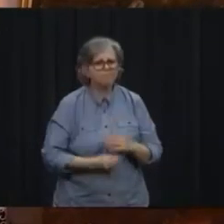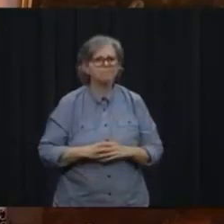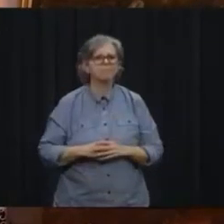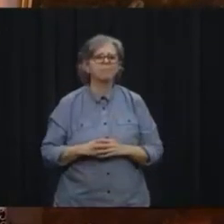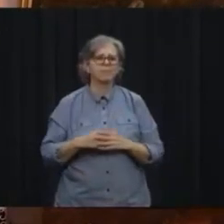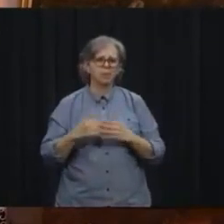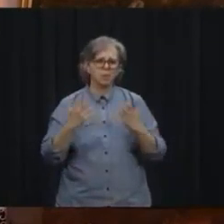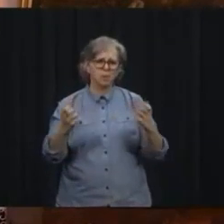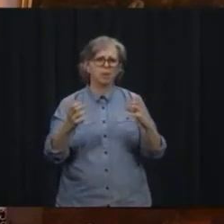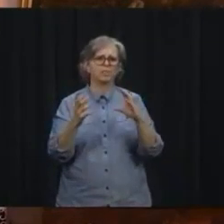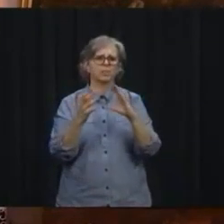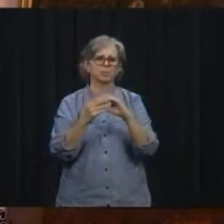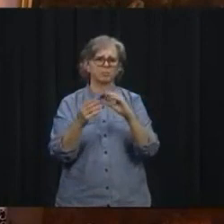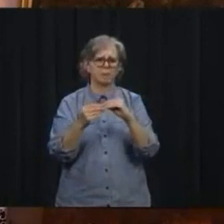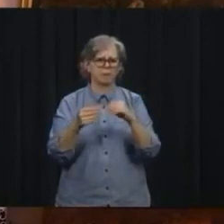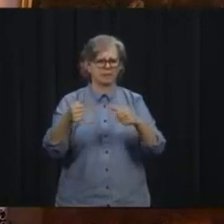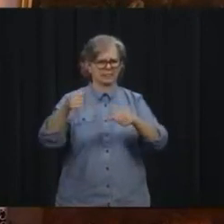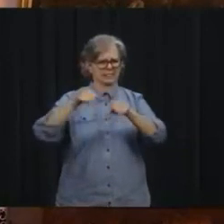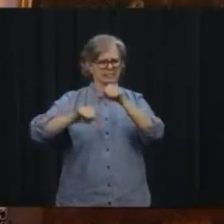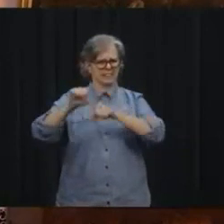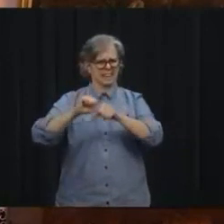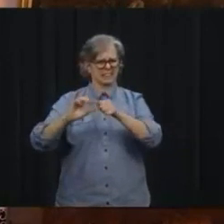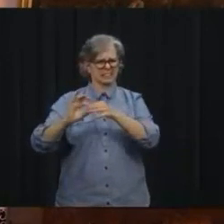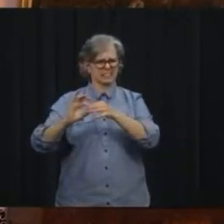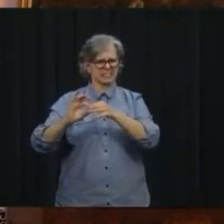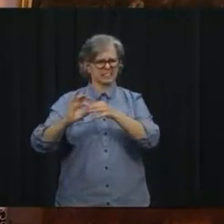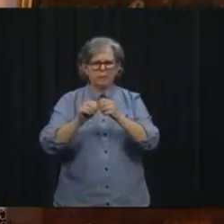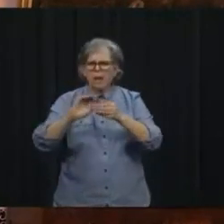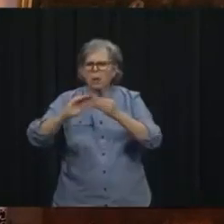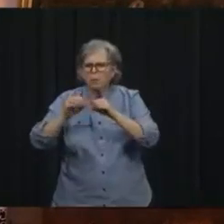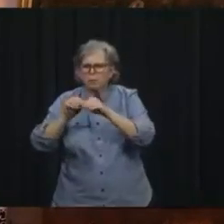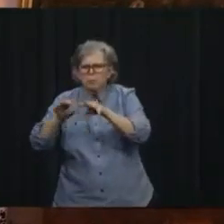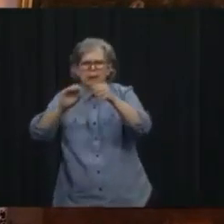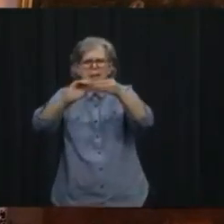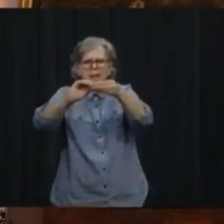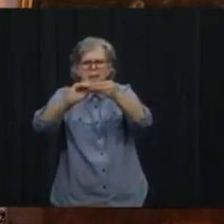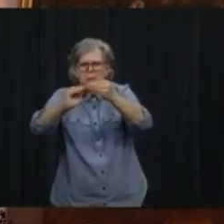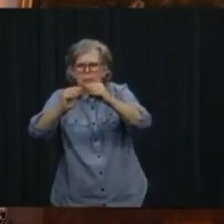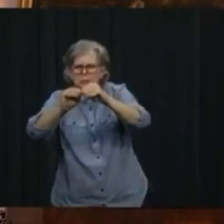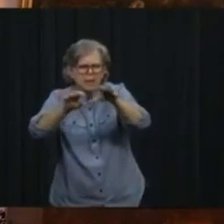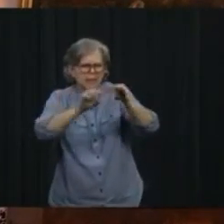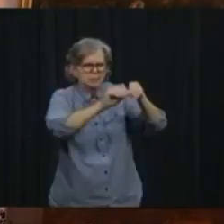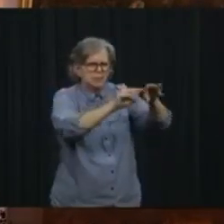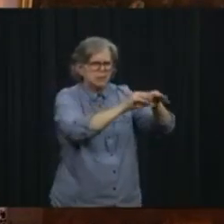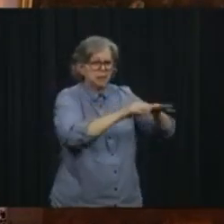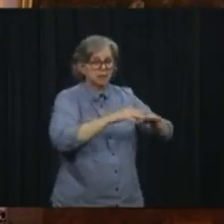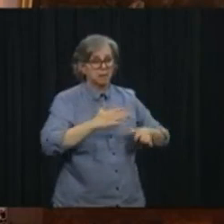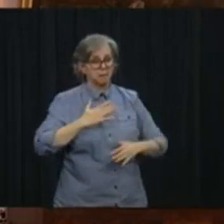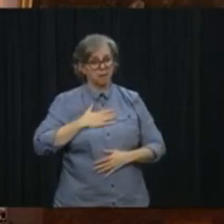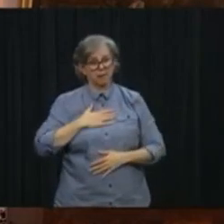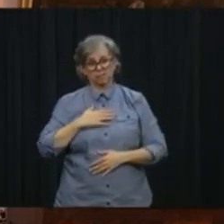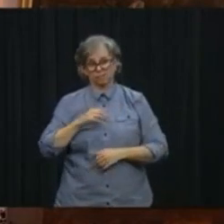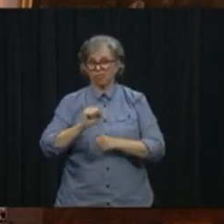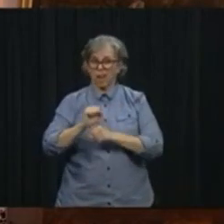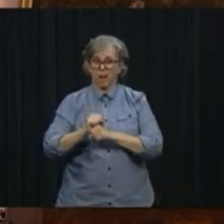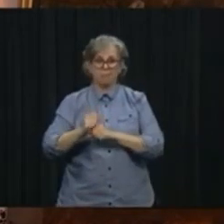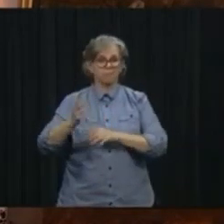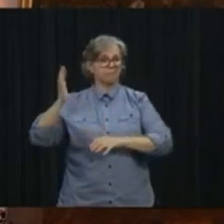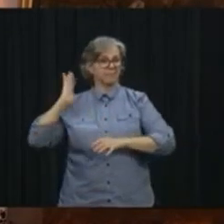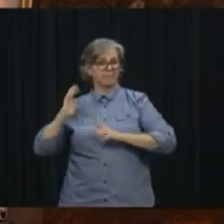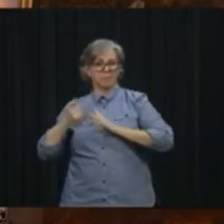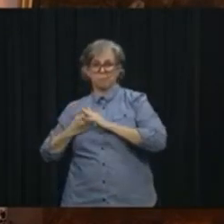most amazing legislation he had done on that behalf, and he had been in constant contact with me, asking me